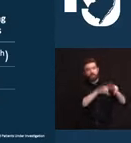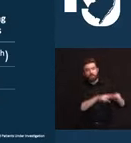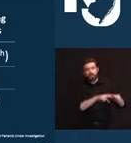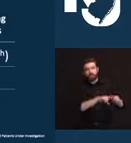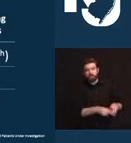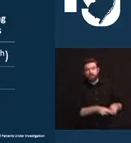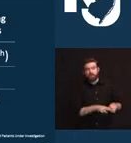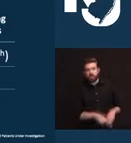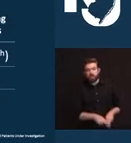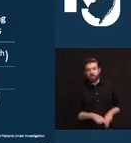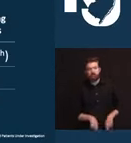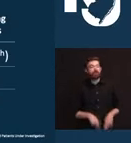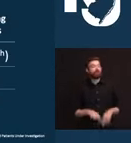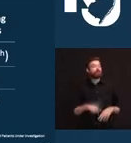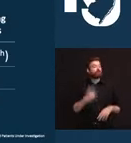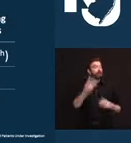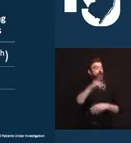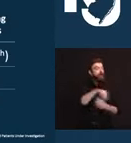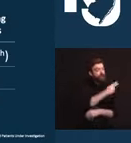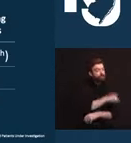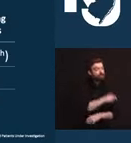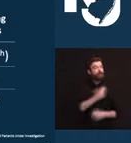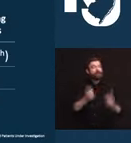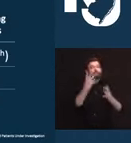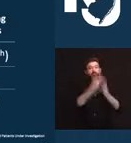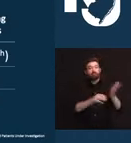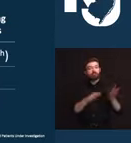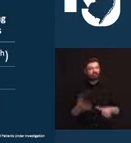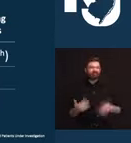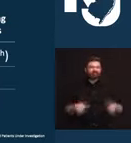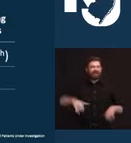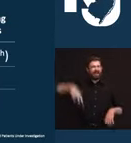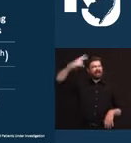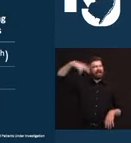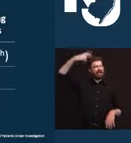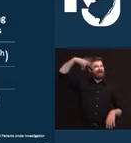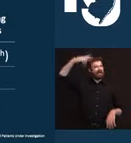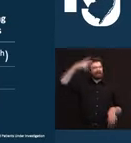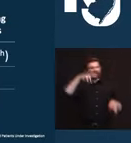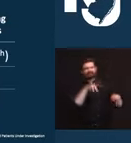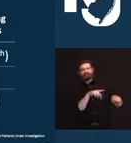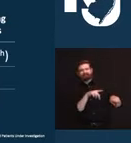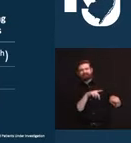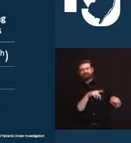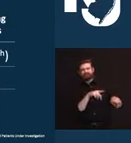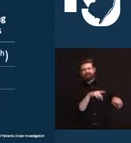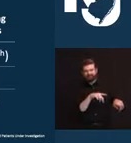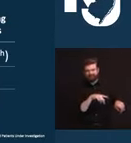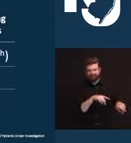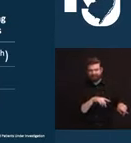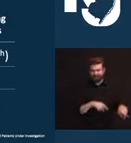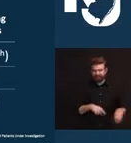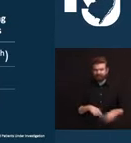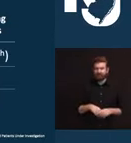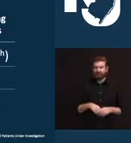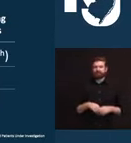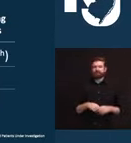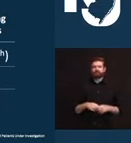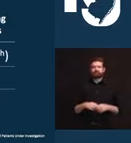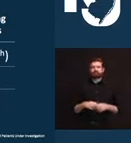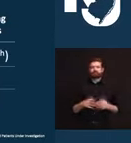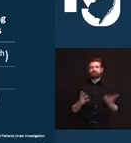day. We still see ourselves on lists that we don't want to be on as compared to our sister states, and we must still be vigilant, and